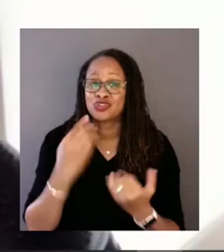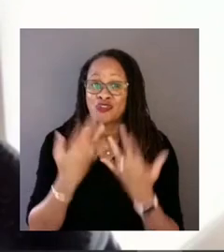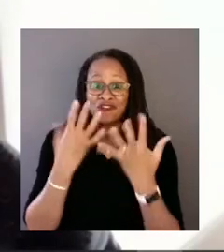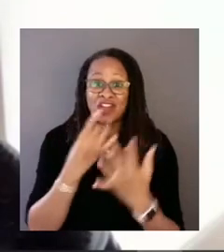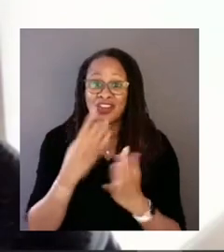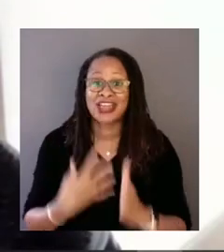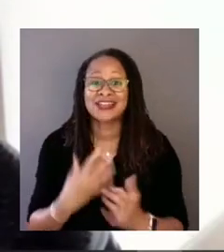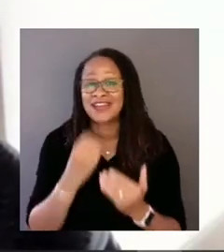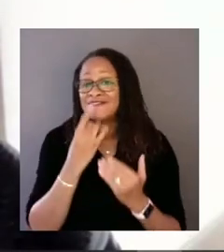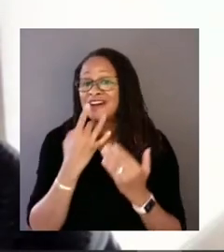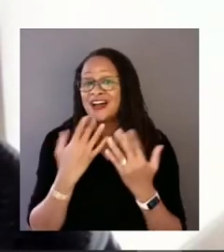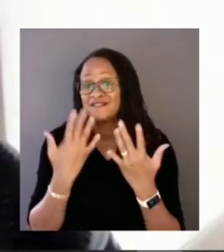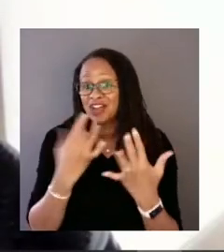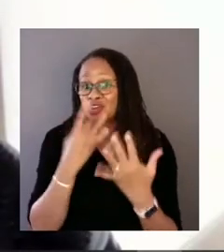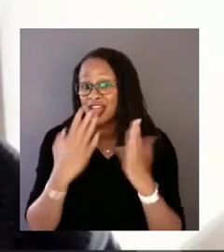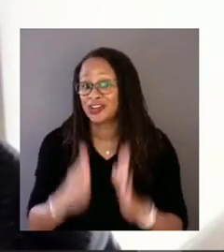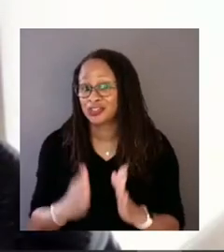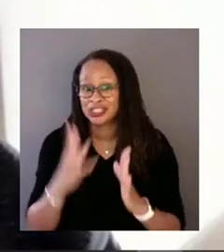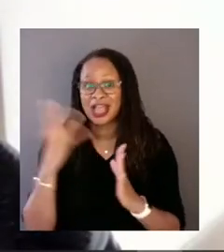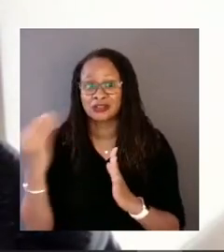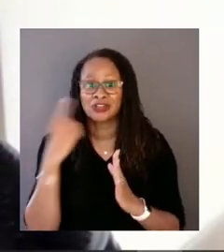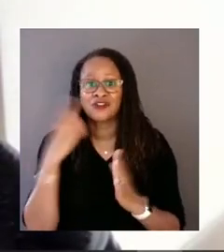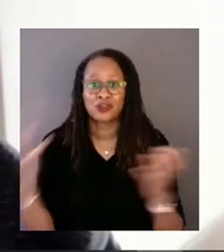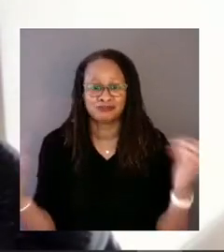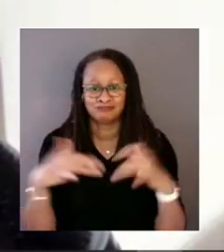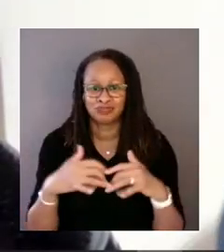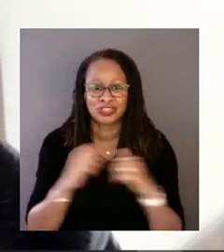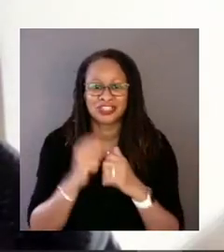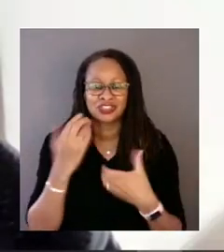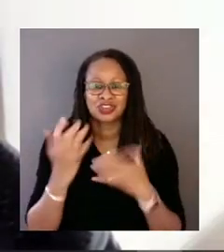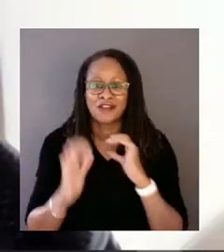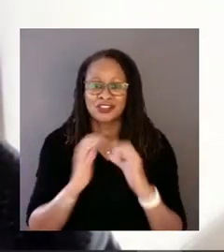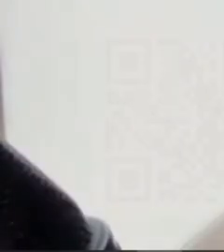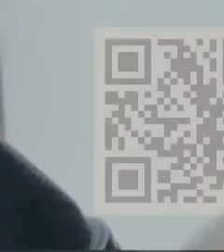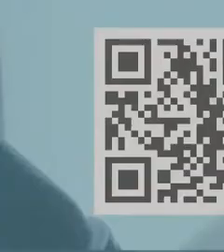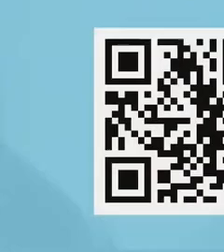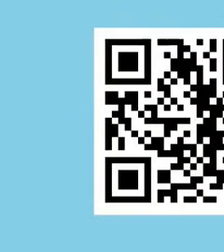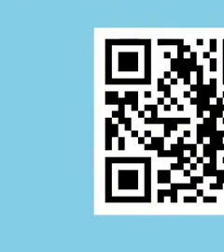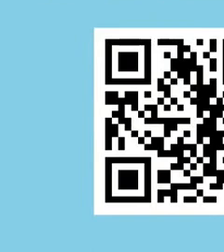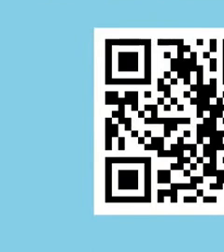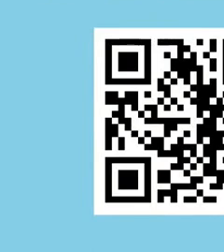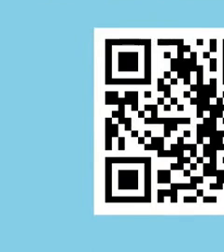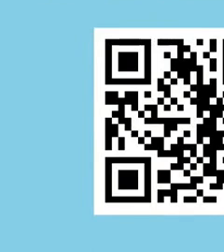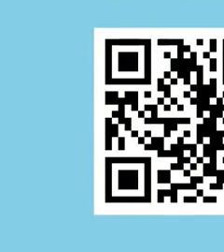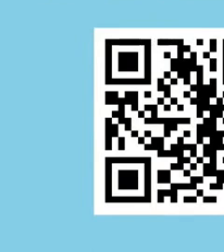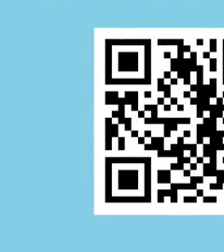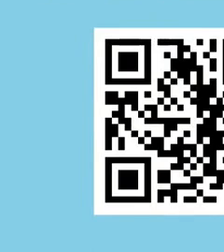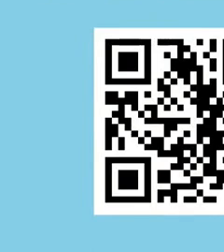for getting this conversation together. And we'll talk to you soon. Thanks, Clayton.